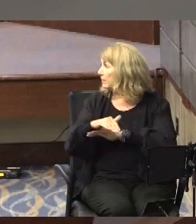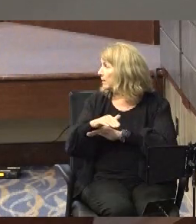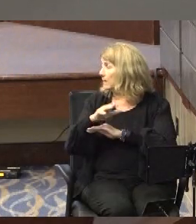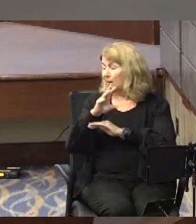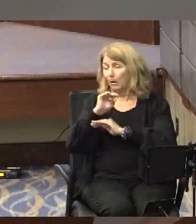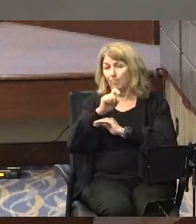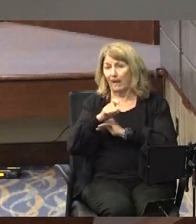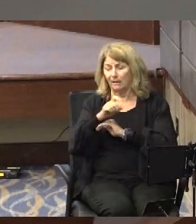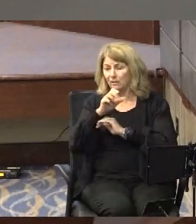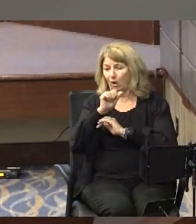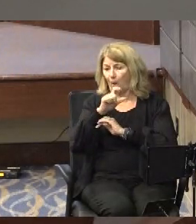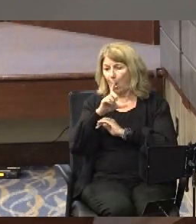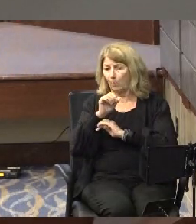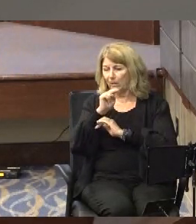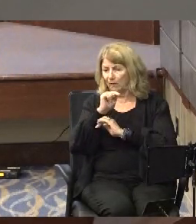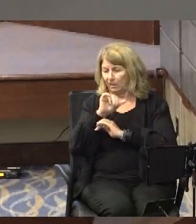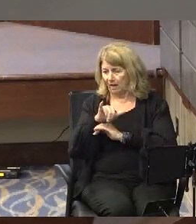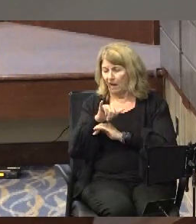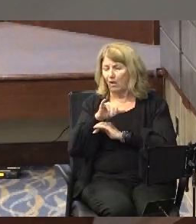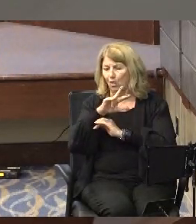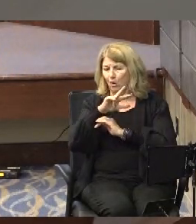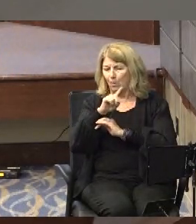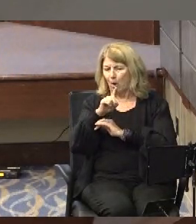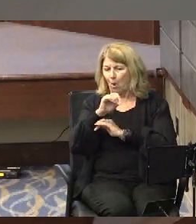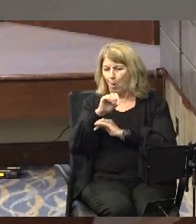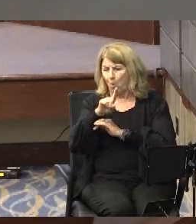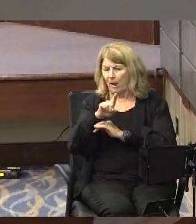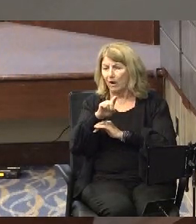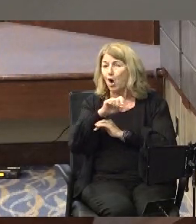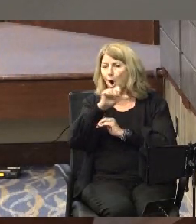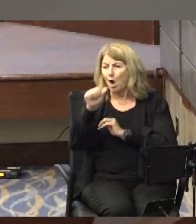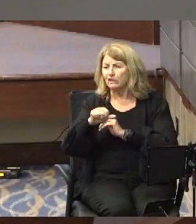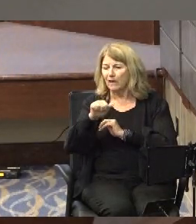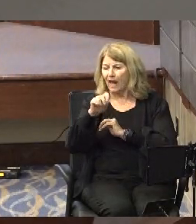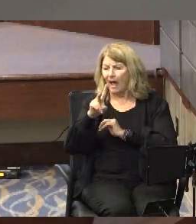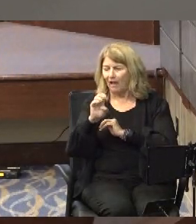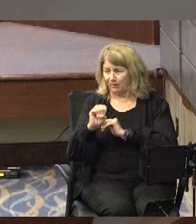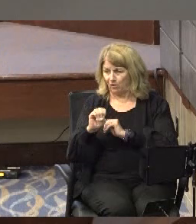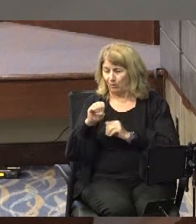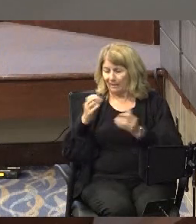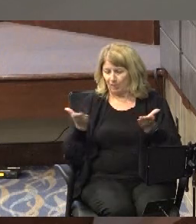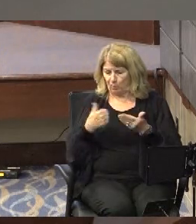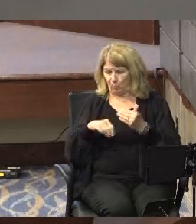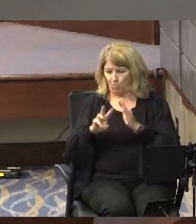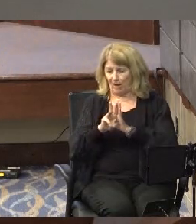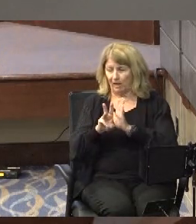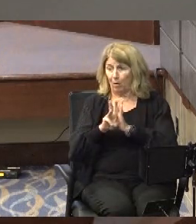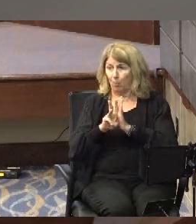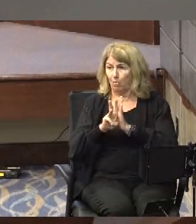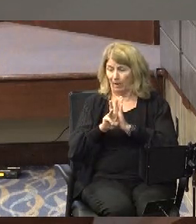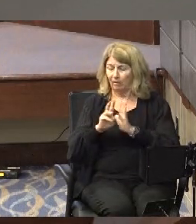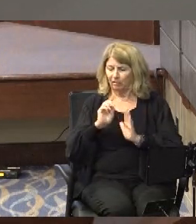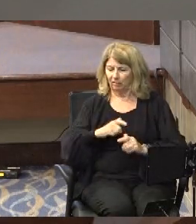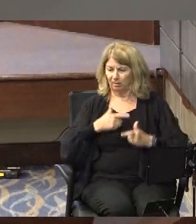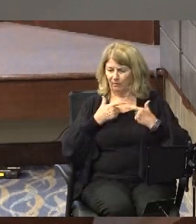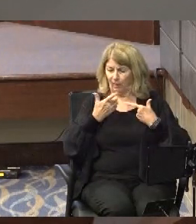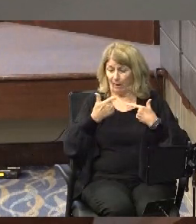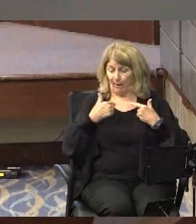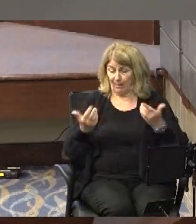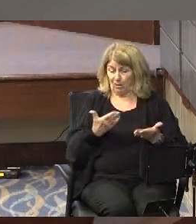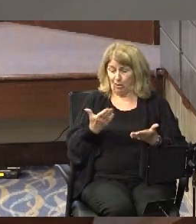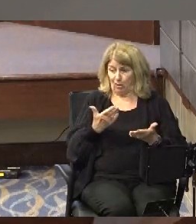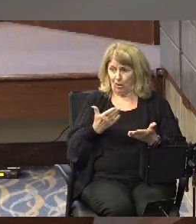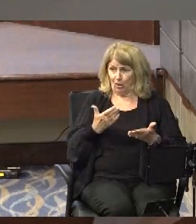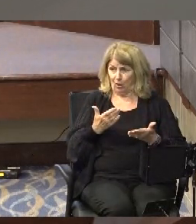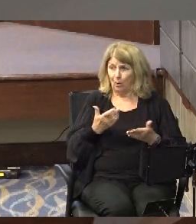Salome. I reside at 3101 Austin Avenue here in Waco. I am here tonight on behalf of